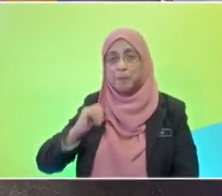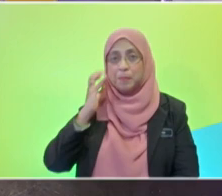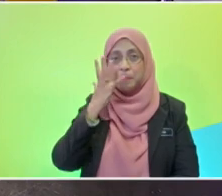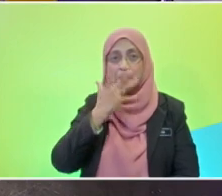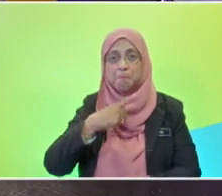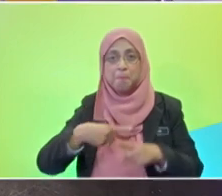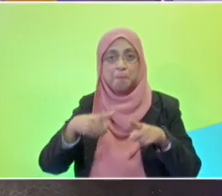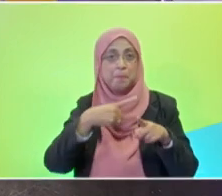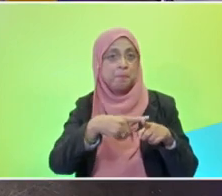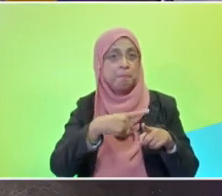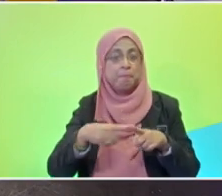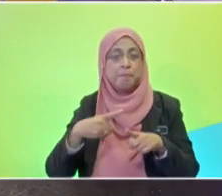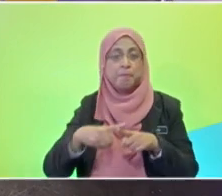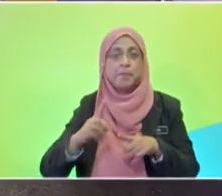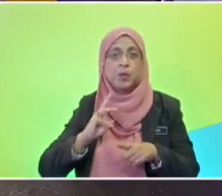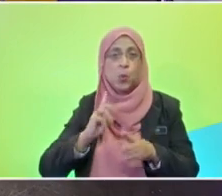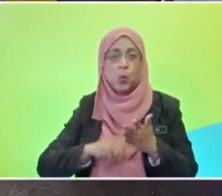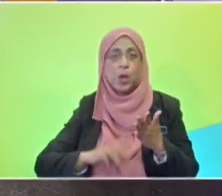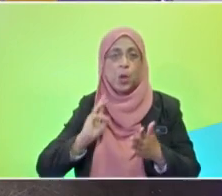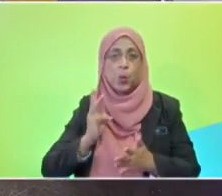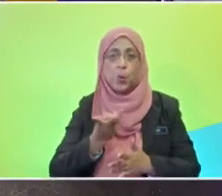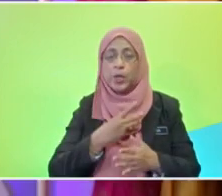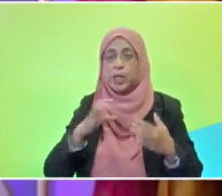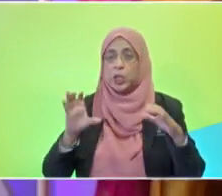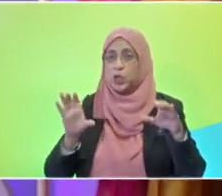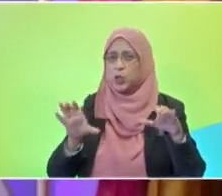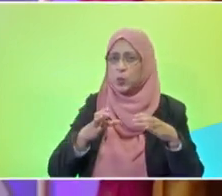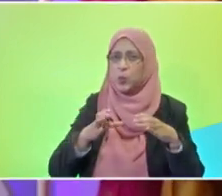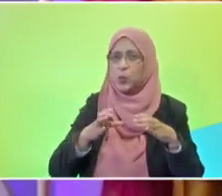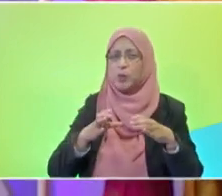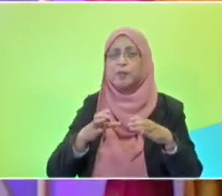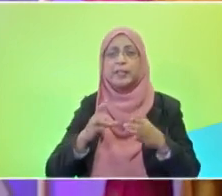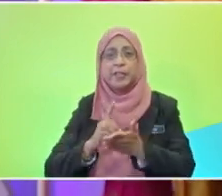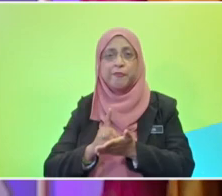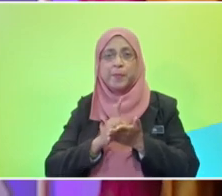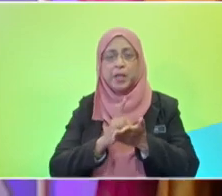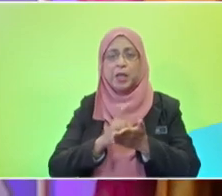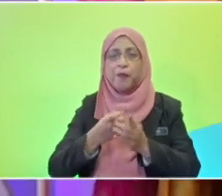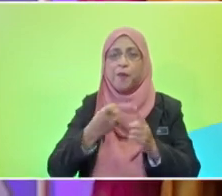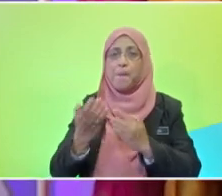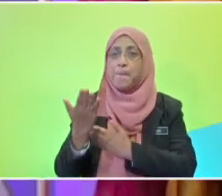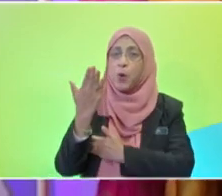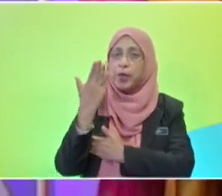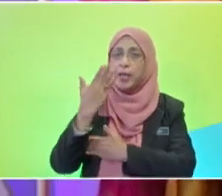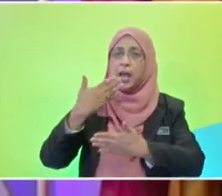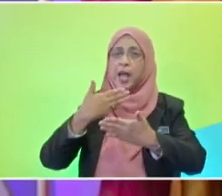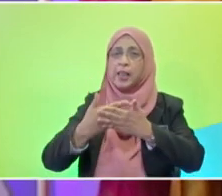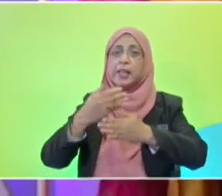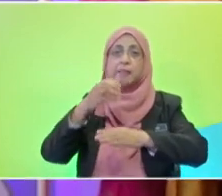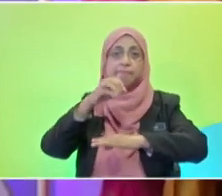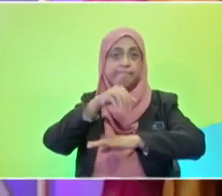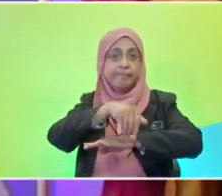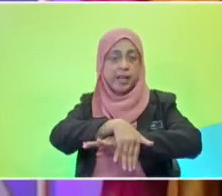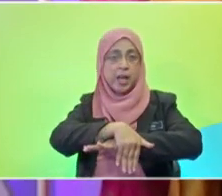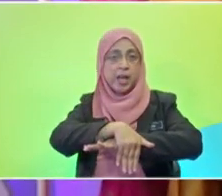about what we do on Deepavali Day from morning until night. The highlight